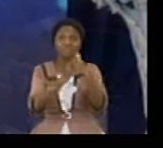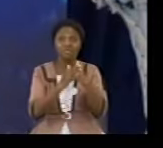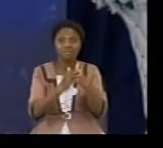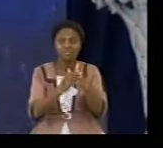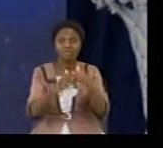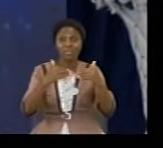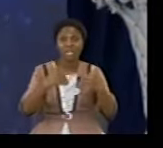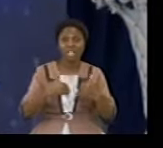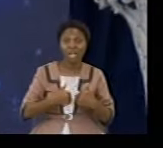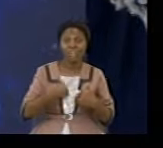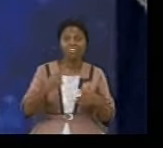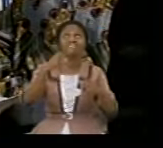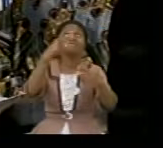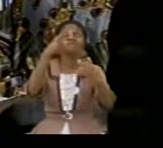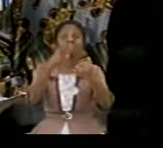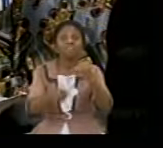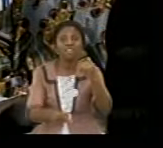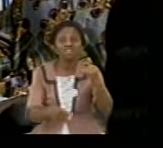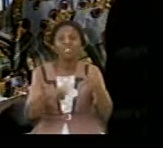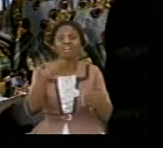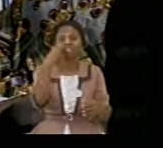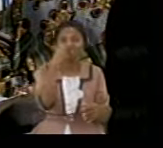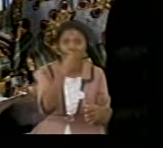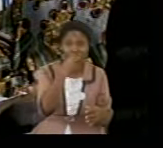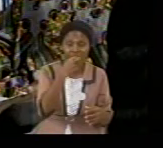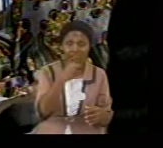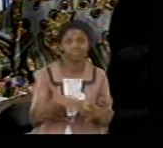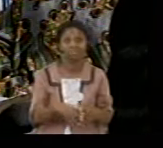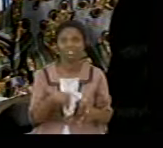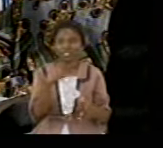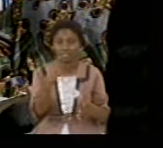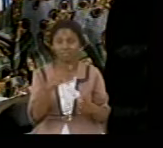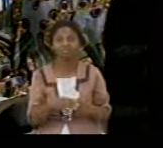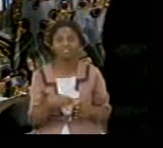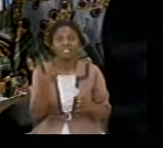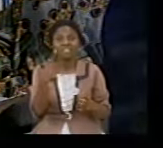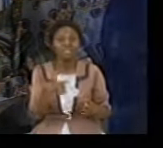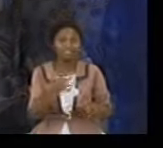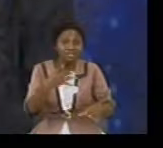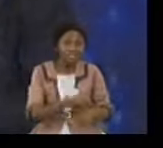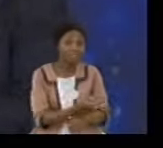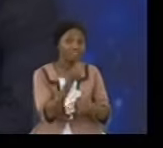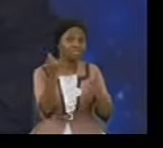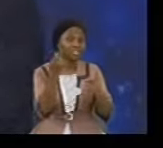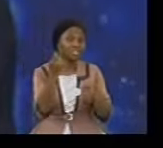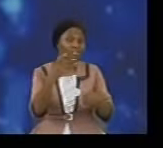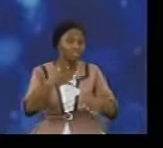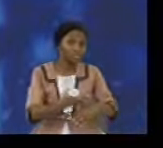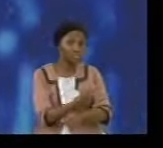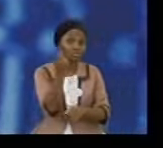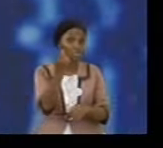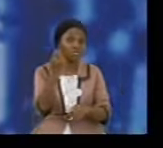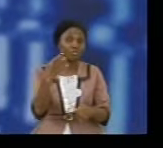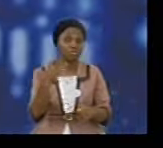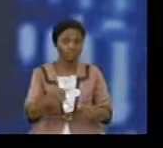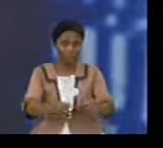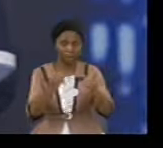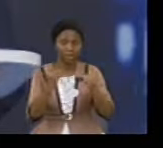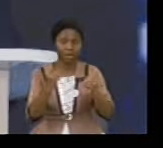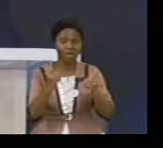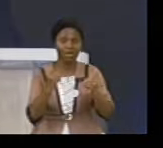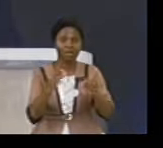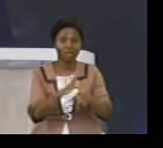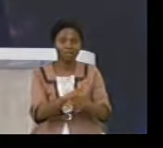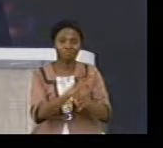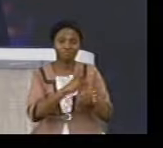has the final say. The triumph of the powerful King of Heaven. Let's look at number one